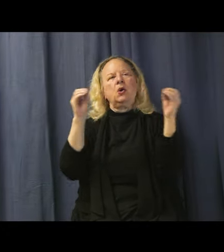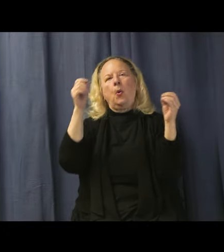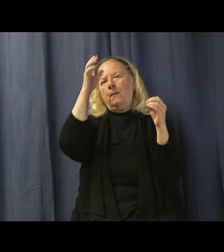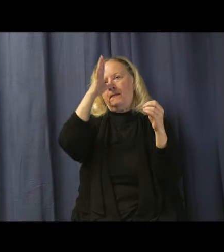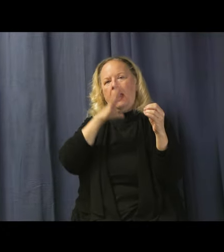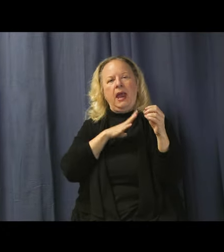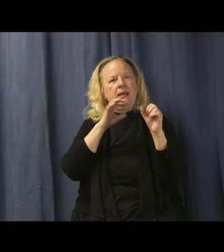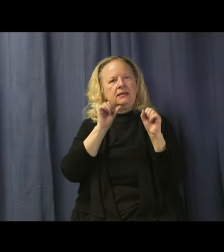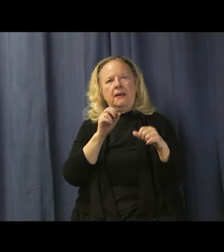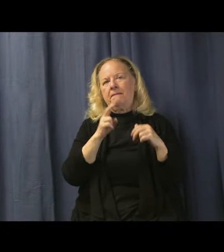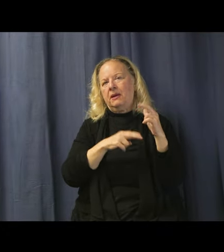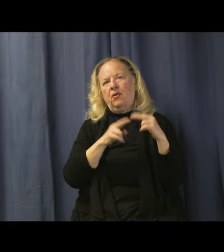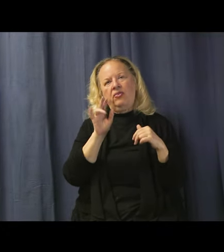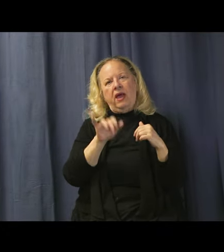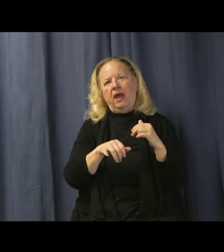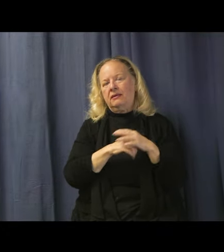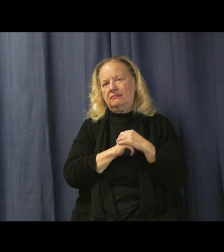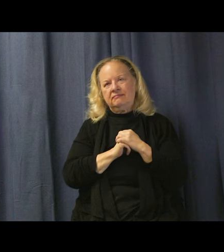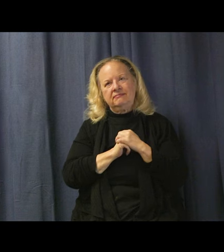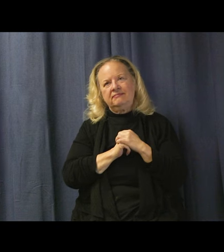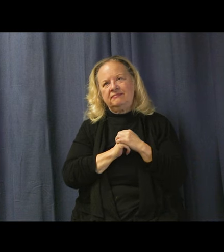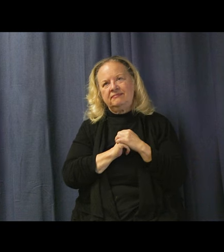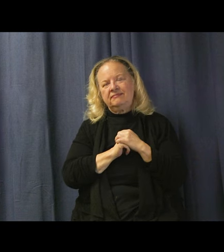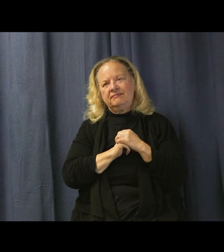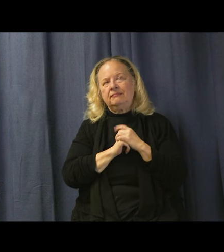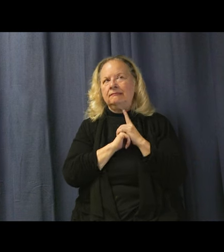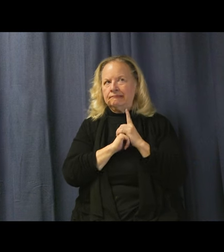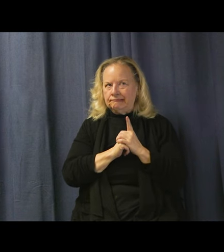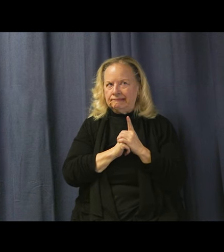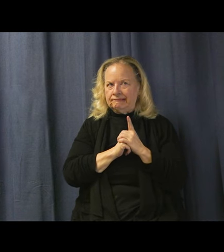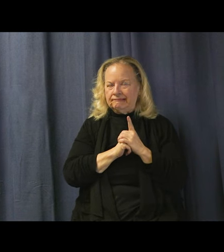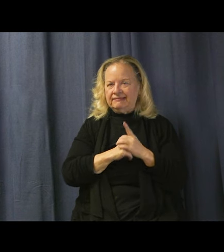this. Okay? So here we go.